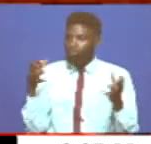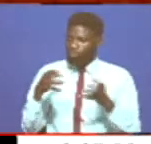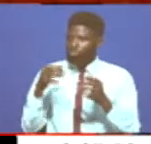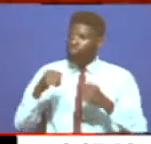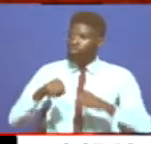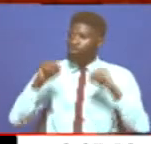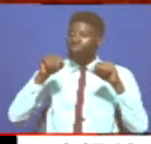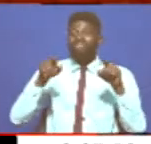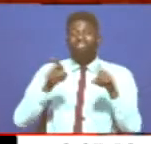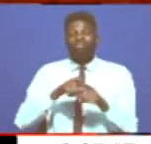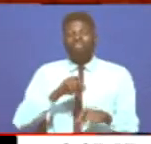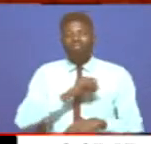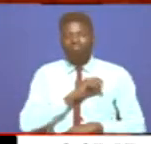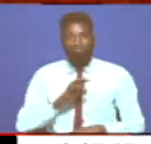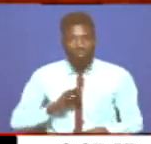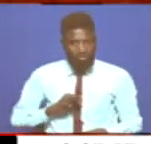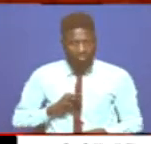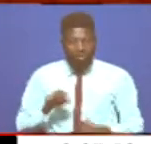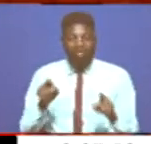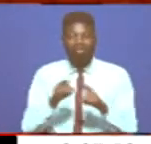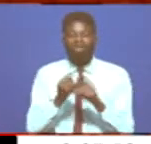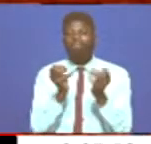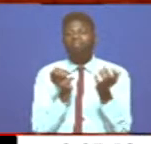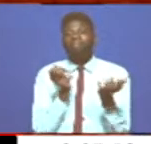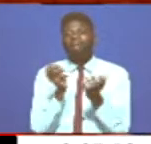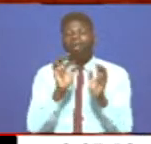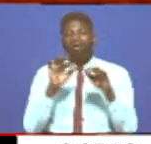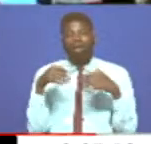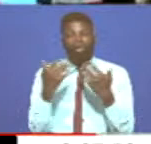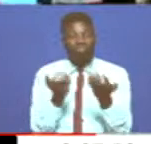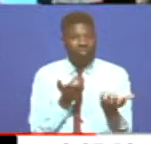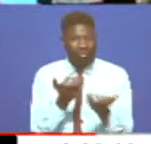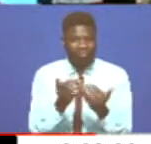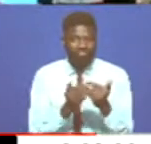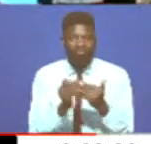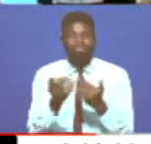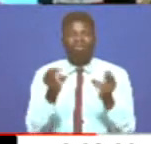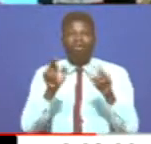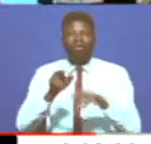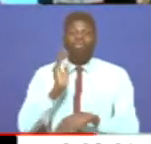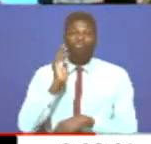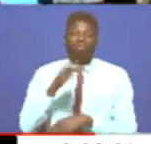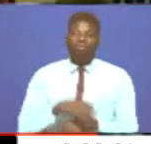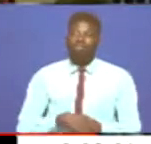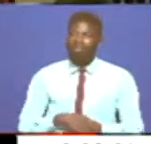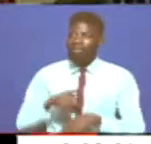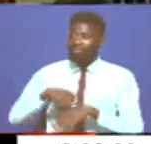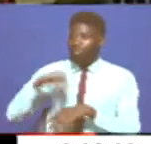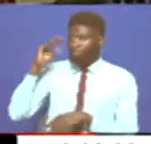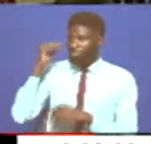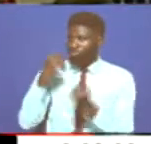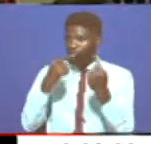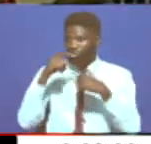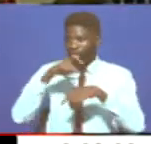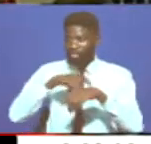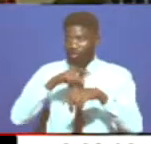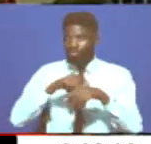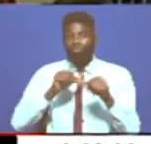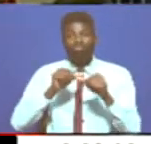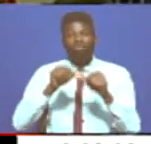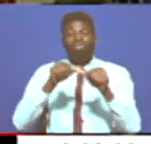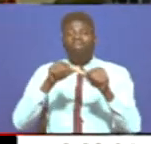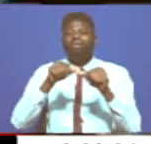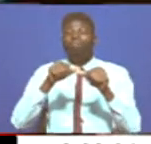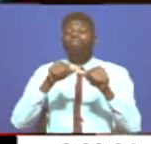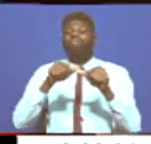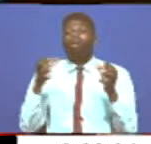employees and the business, how business will be conducted. Speaking in Mombasa during the ongoing employers summit,